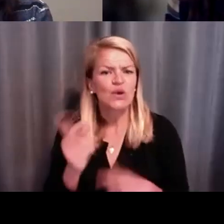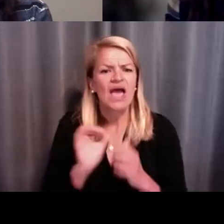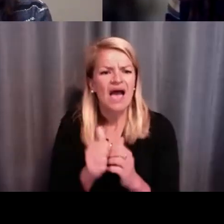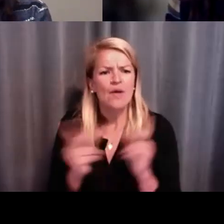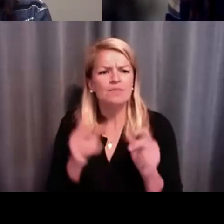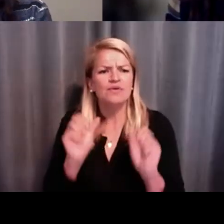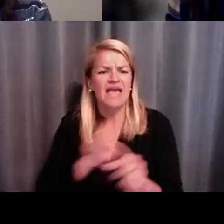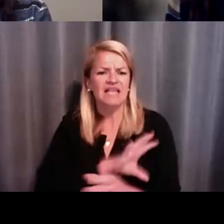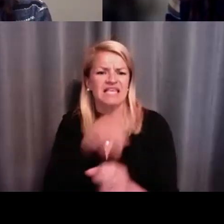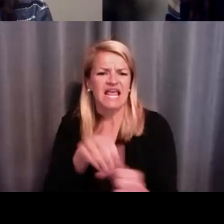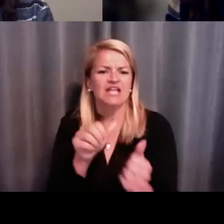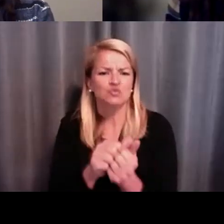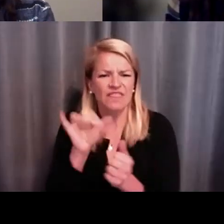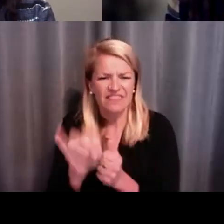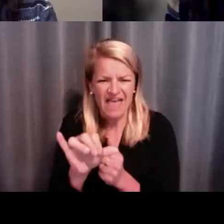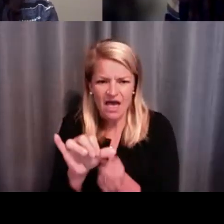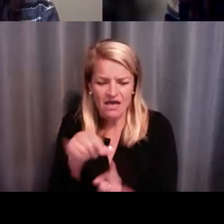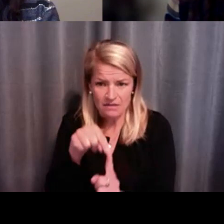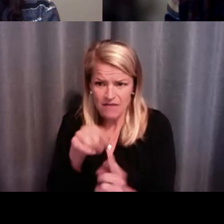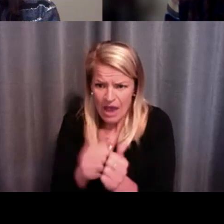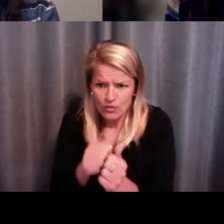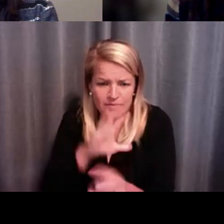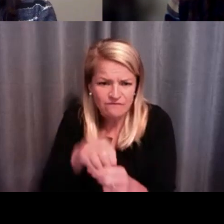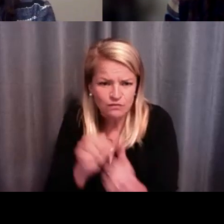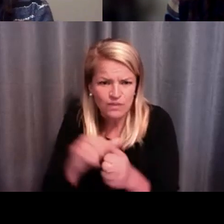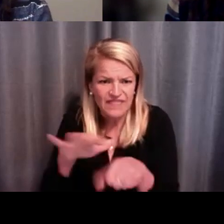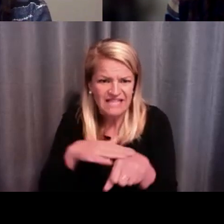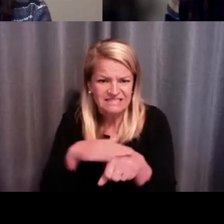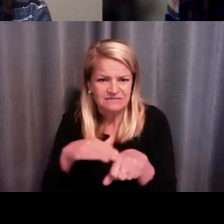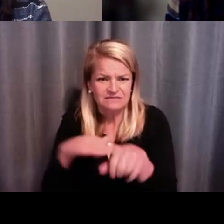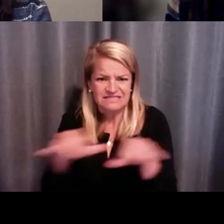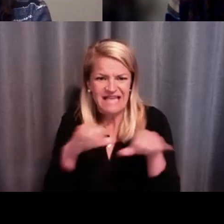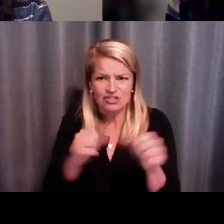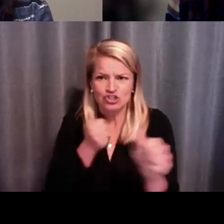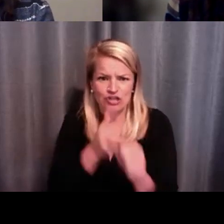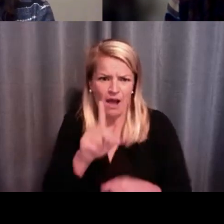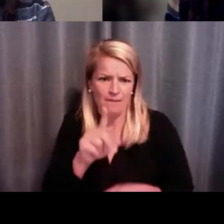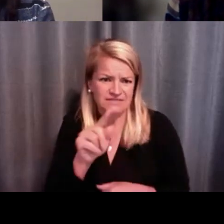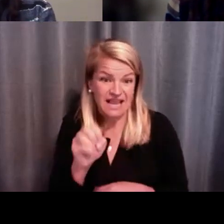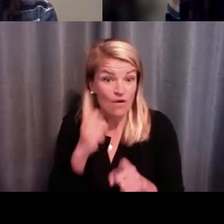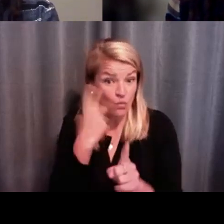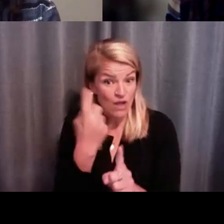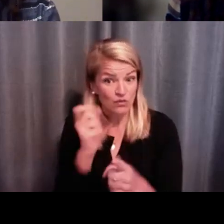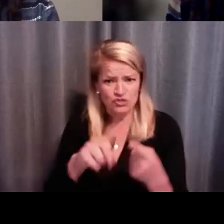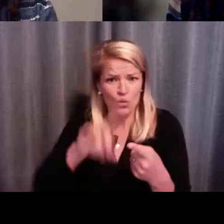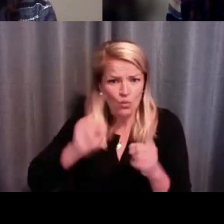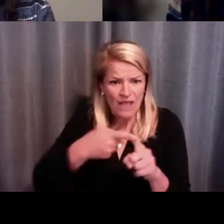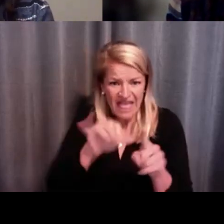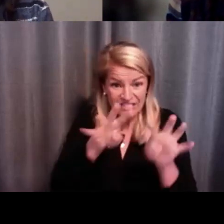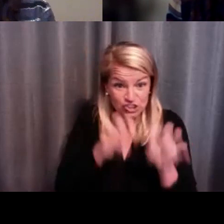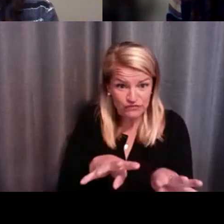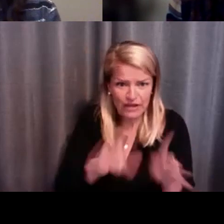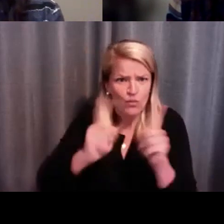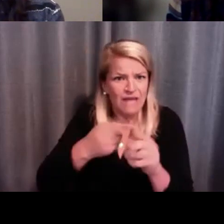with the minimum standards update. For example, one question being, when will the survey be available? So if you